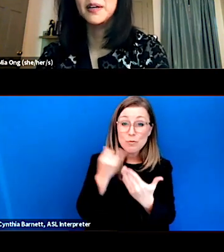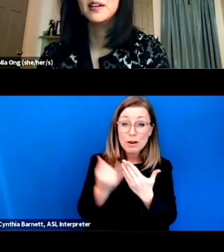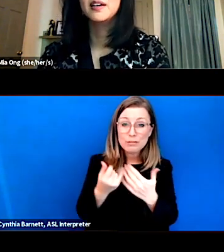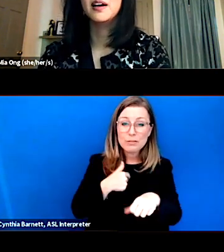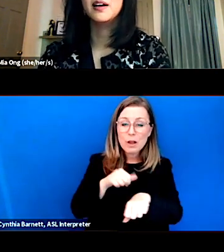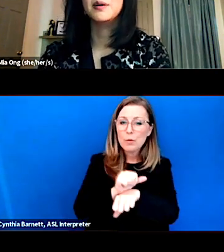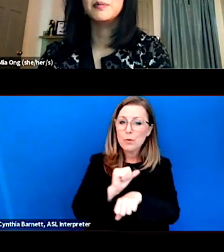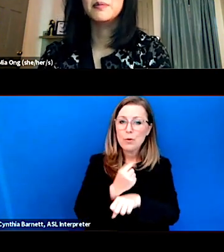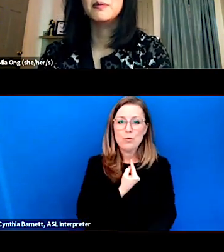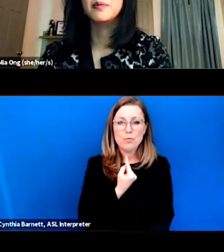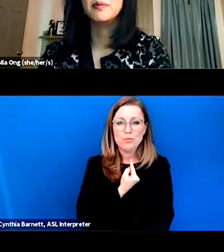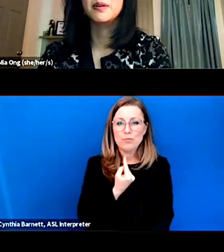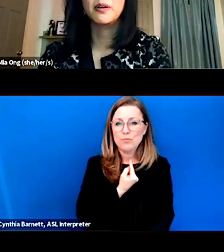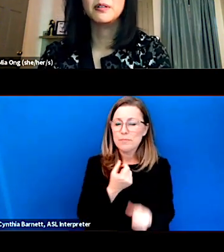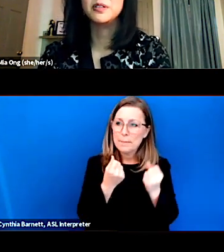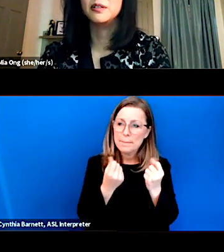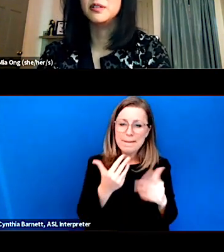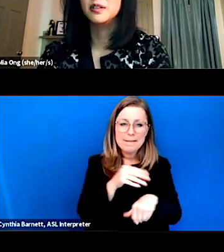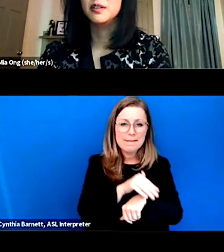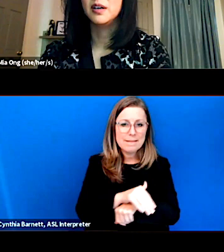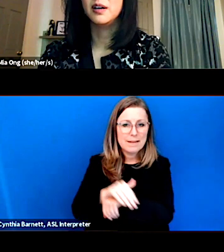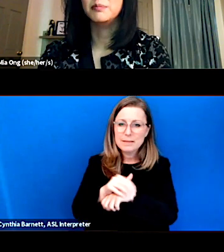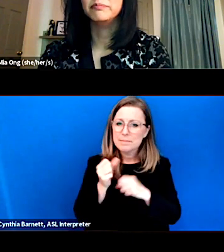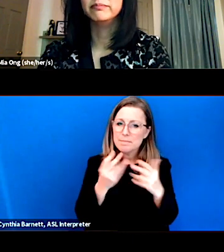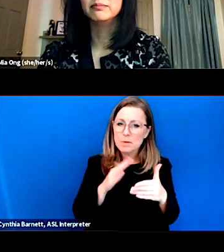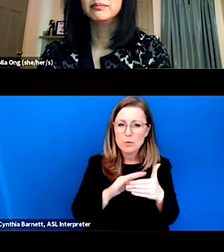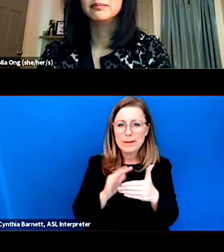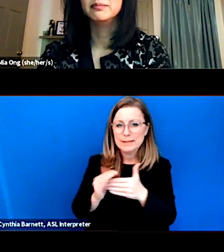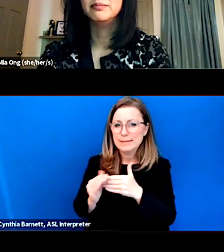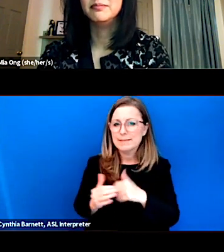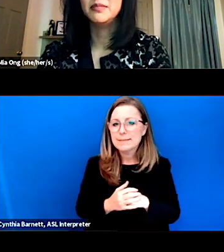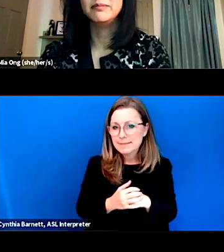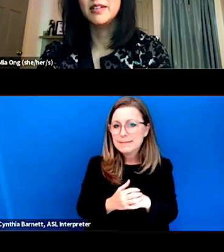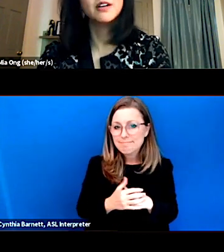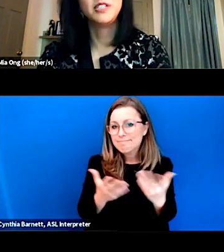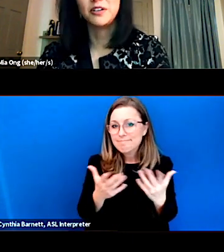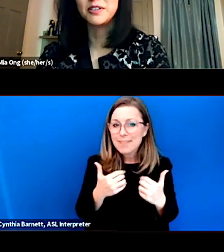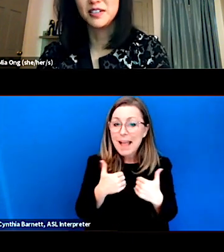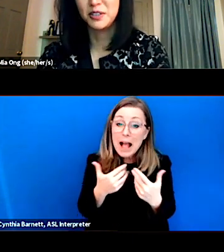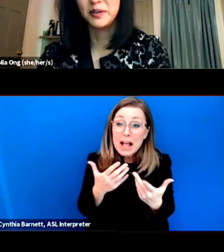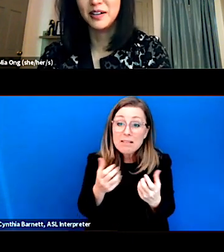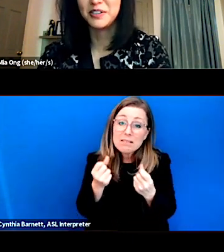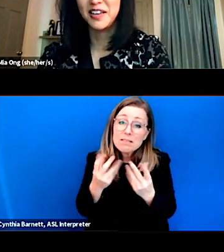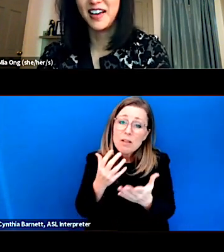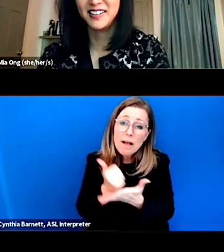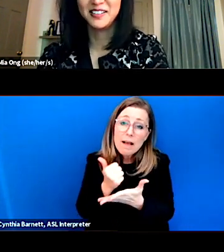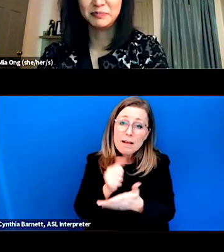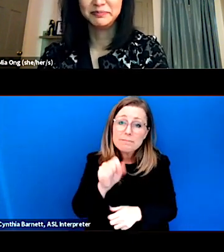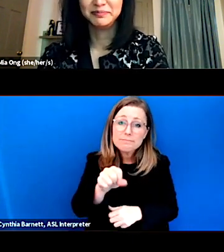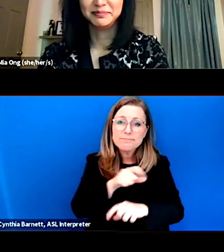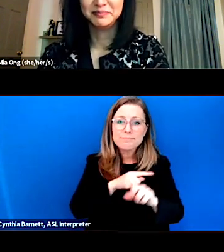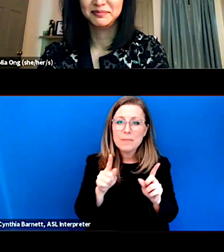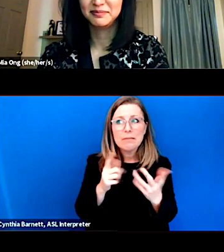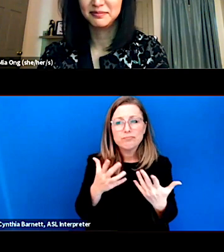help, but there were also a lot of tears too. I'll just say that.